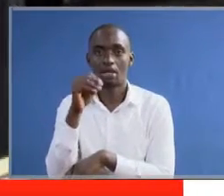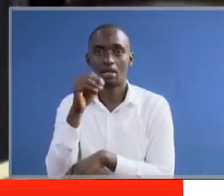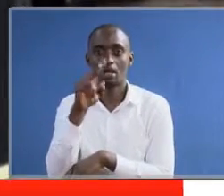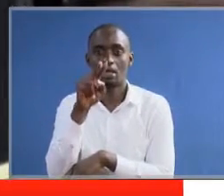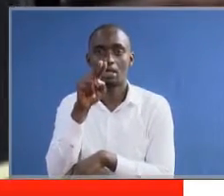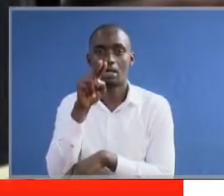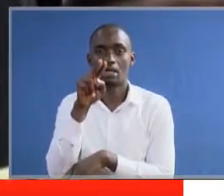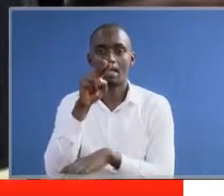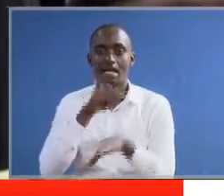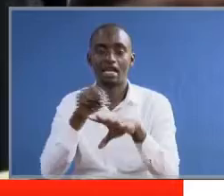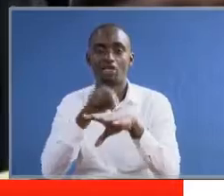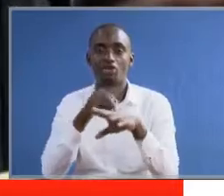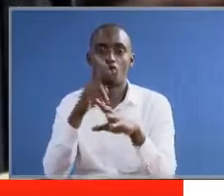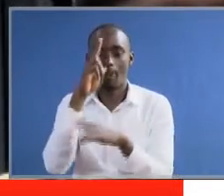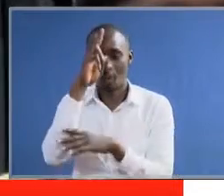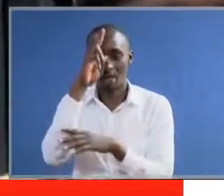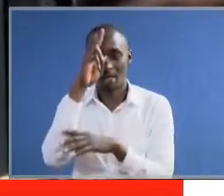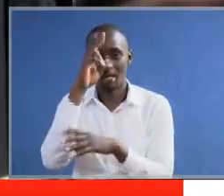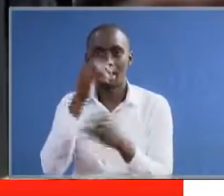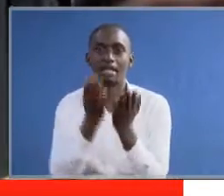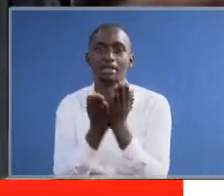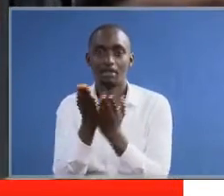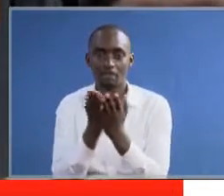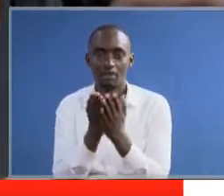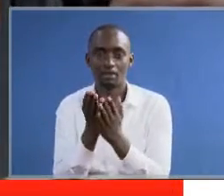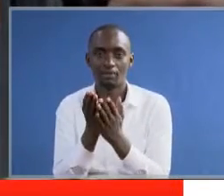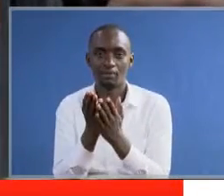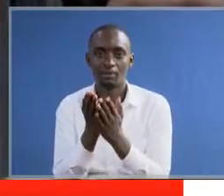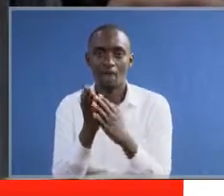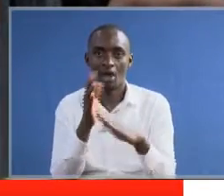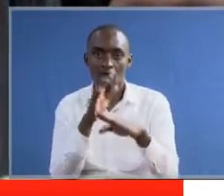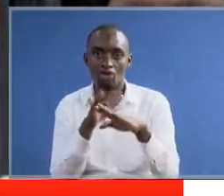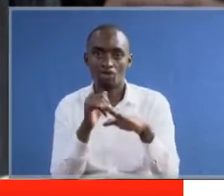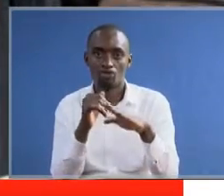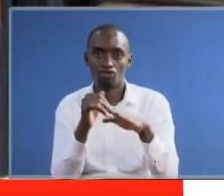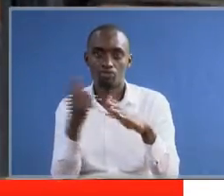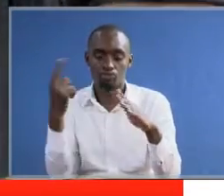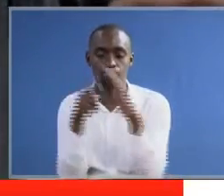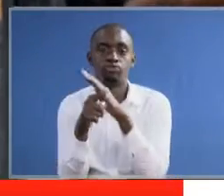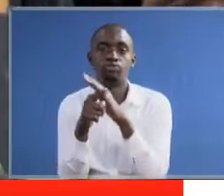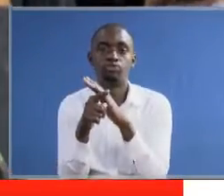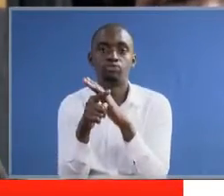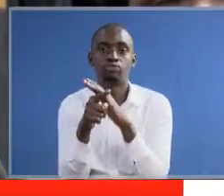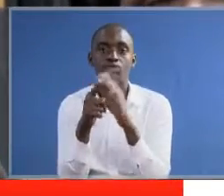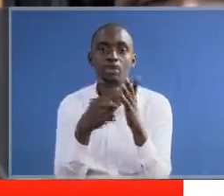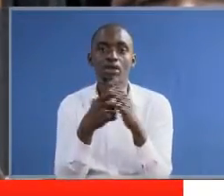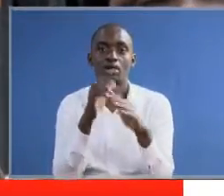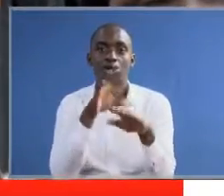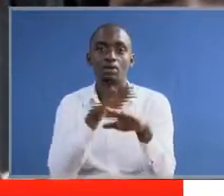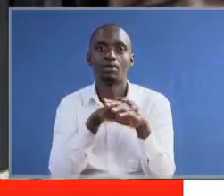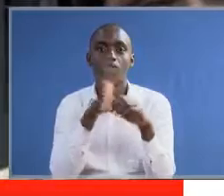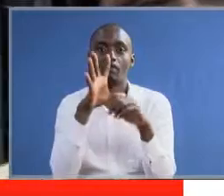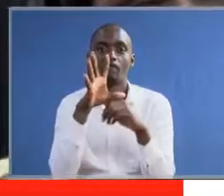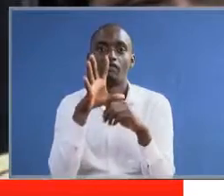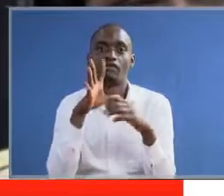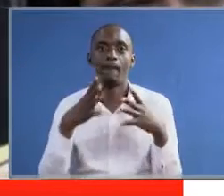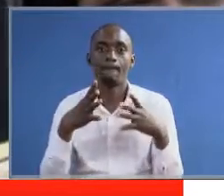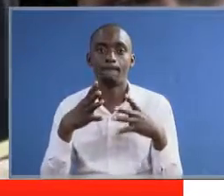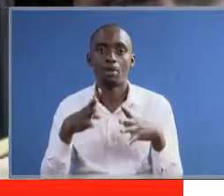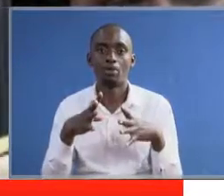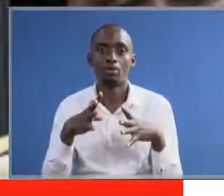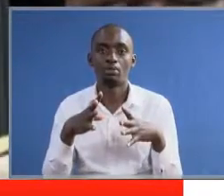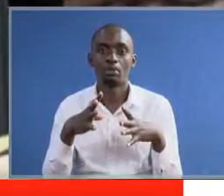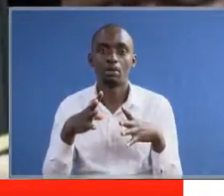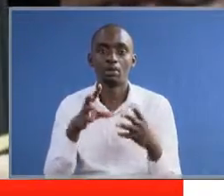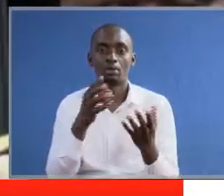Police Service, acting on a tip-off, ambushed five suspects who are carrying